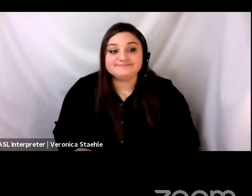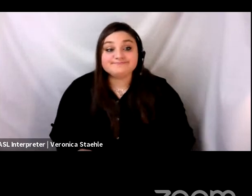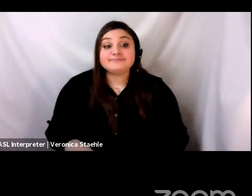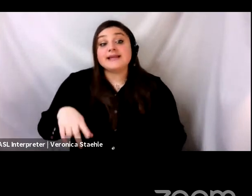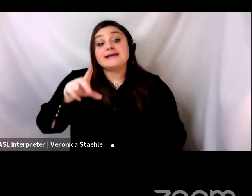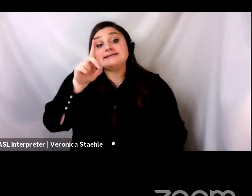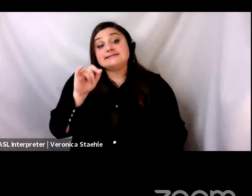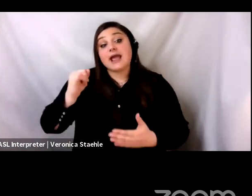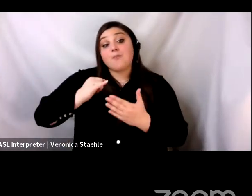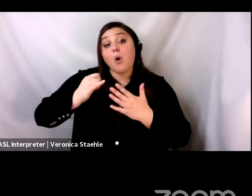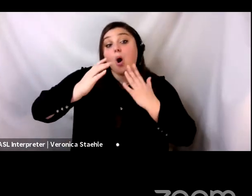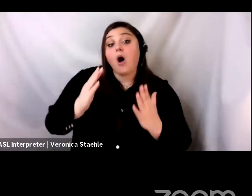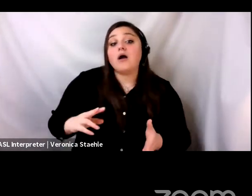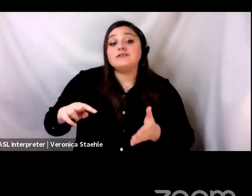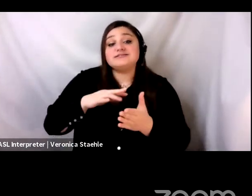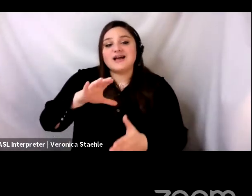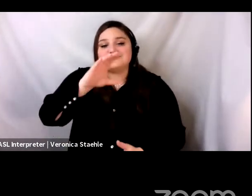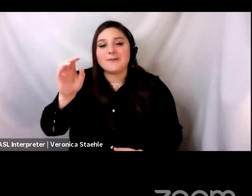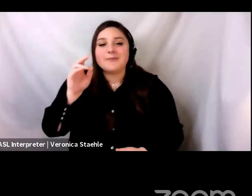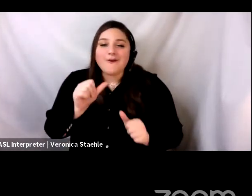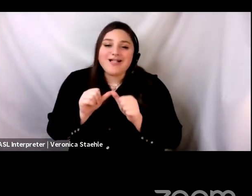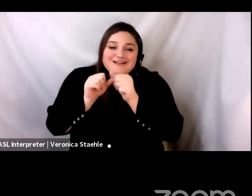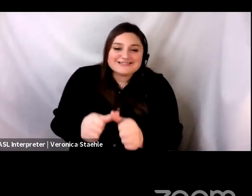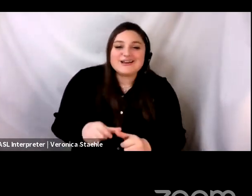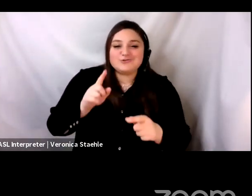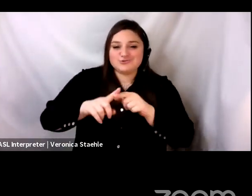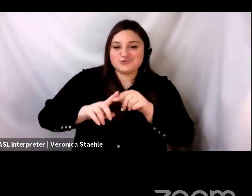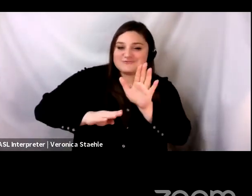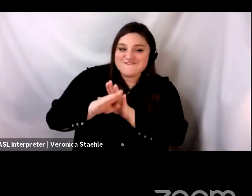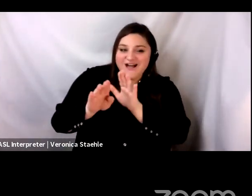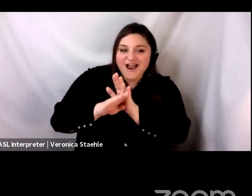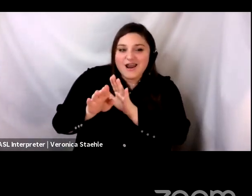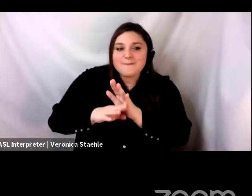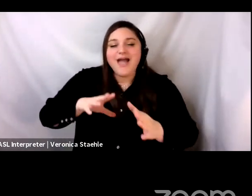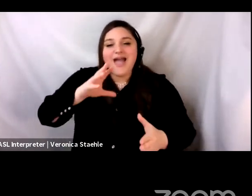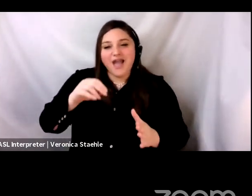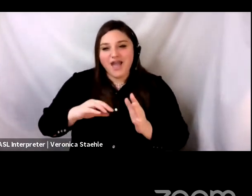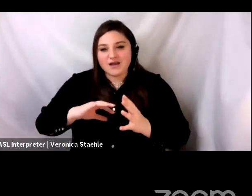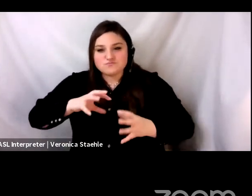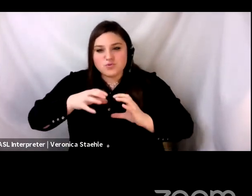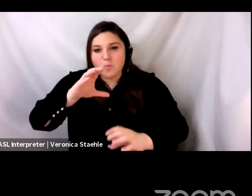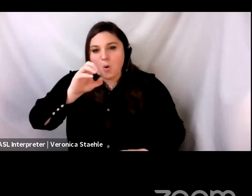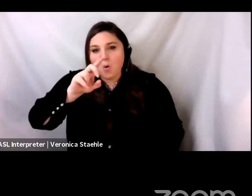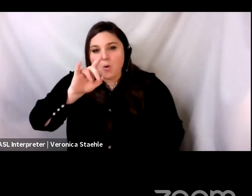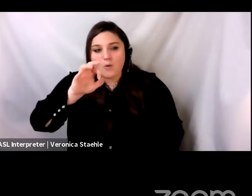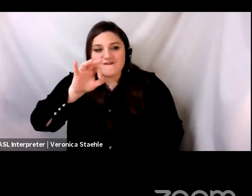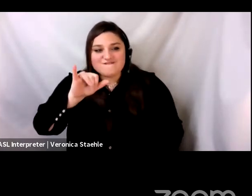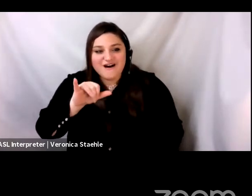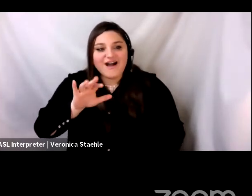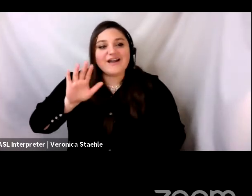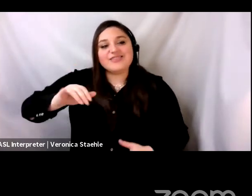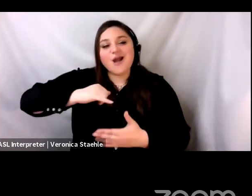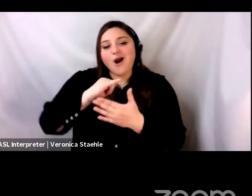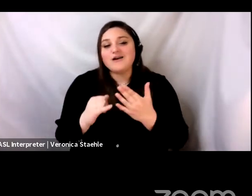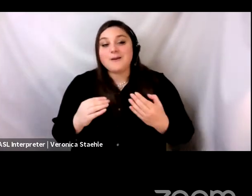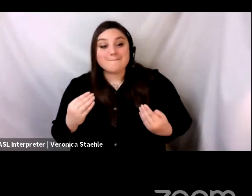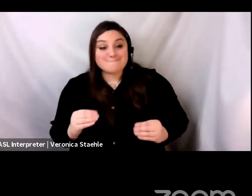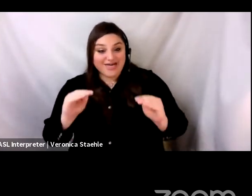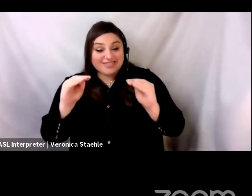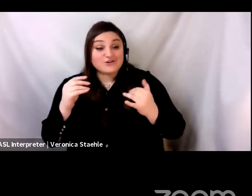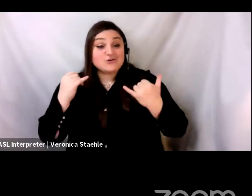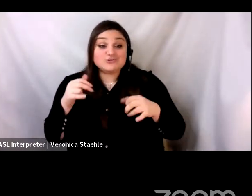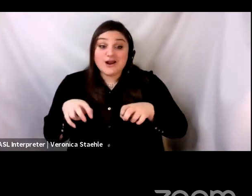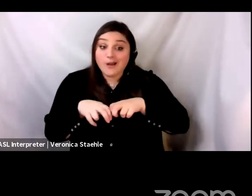methods, tonight's panel will consider the evolving aesthetic frameworks within disability artistry and how